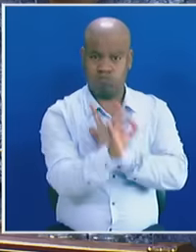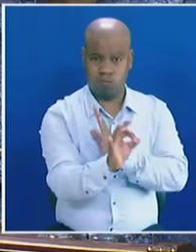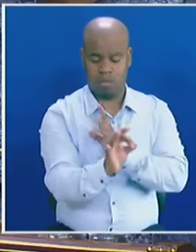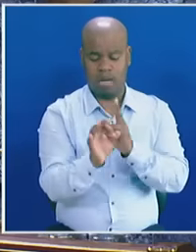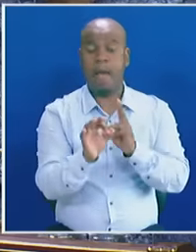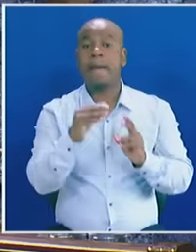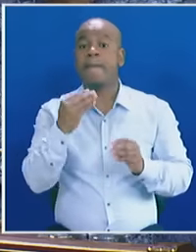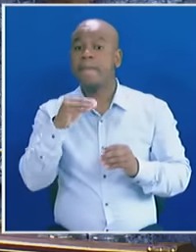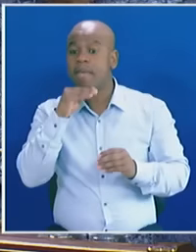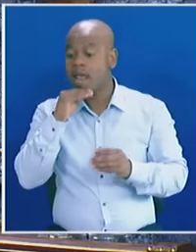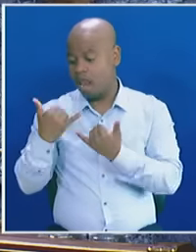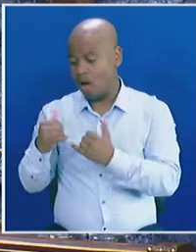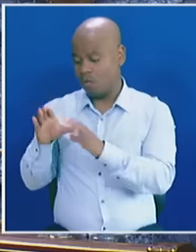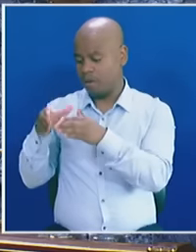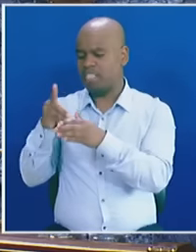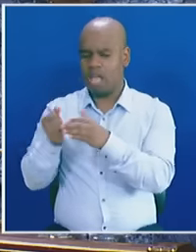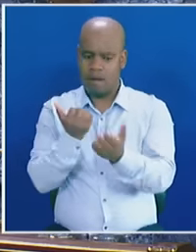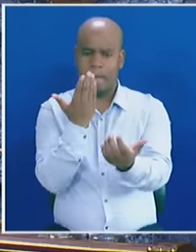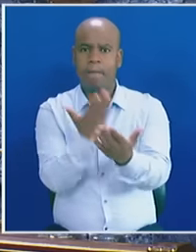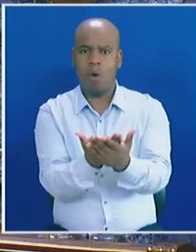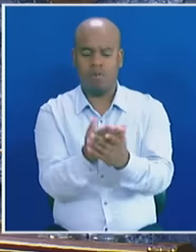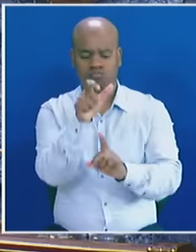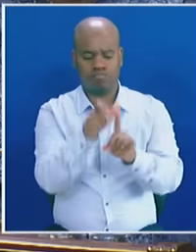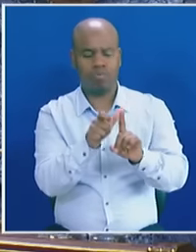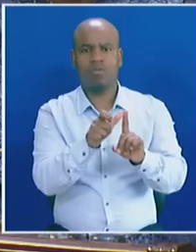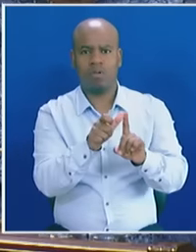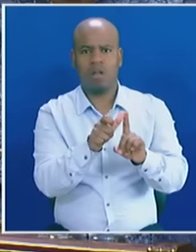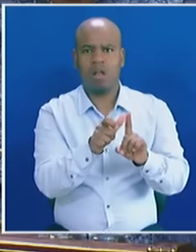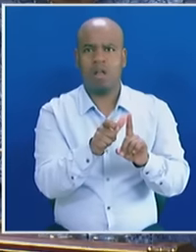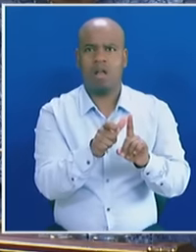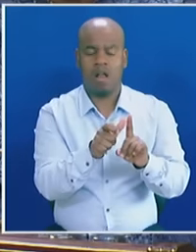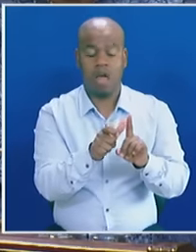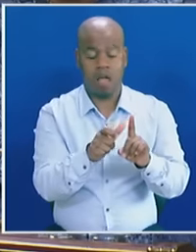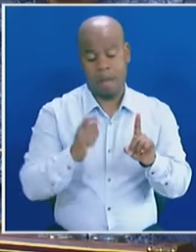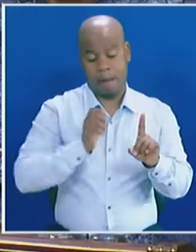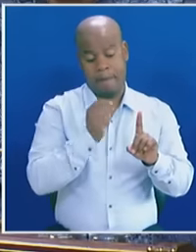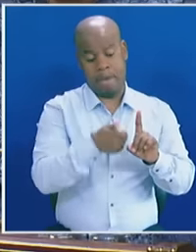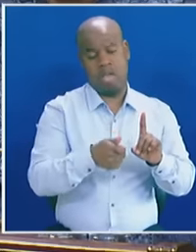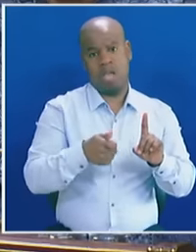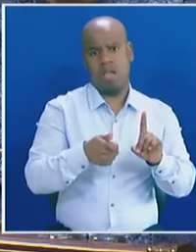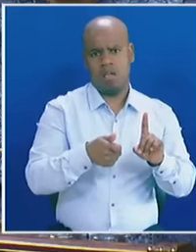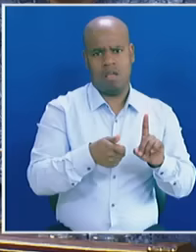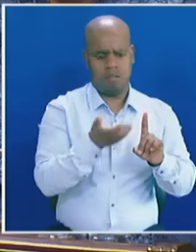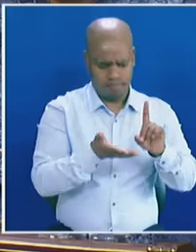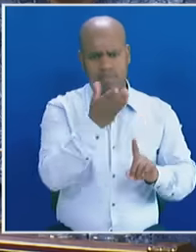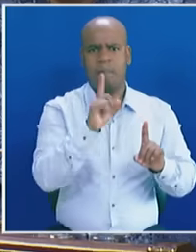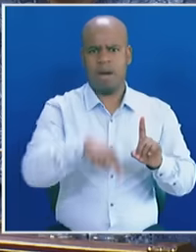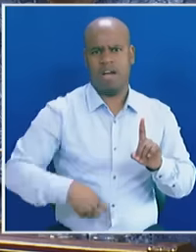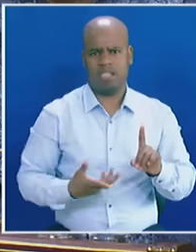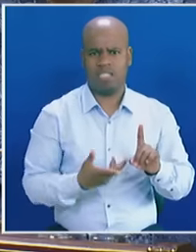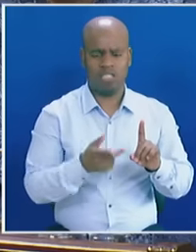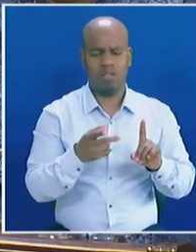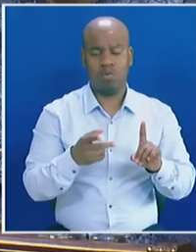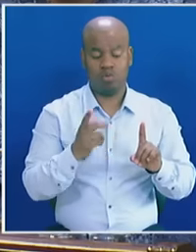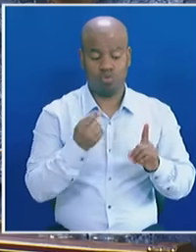DA proposed that a retire adjustment is being designated for this important position. Honourable Member, your time